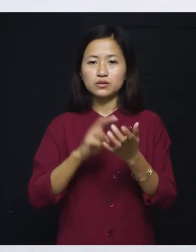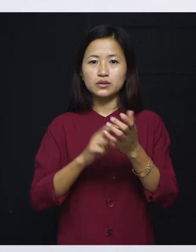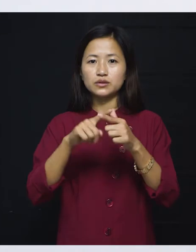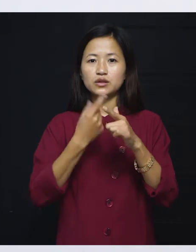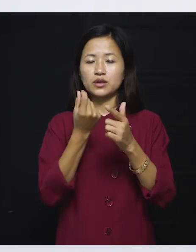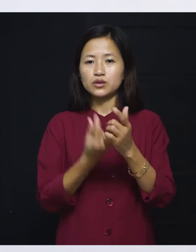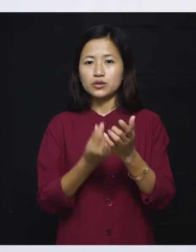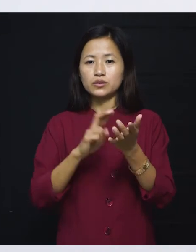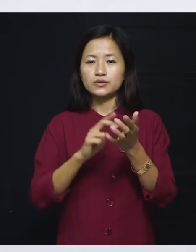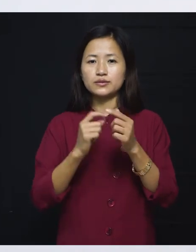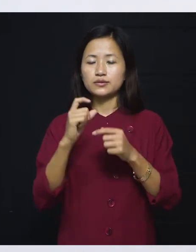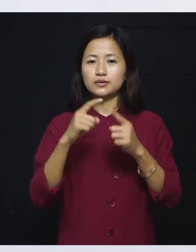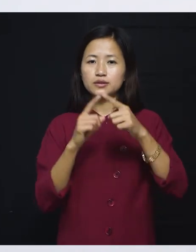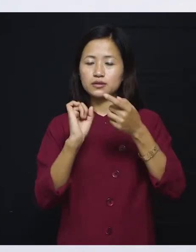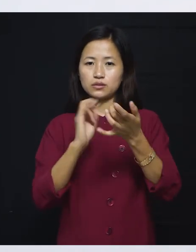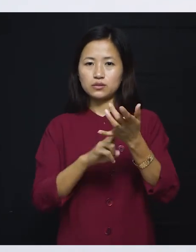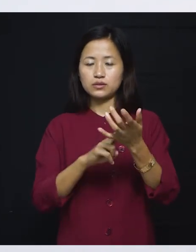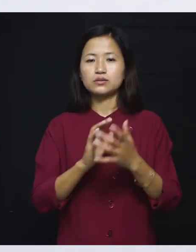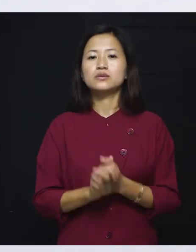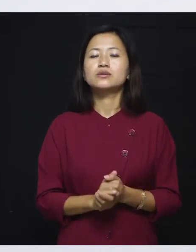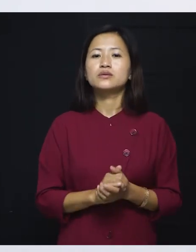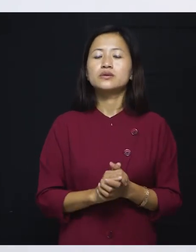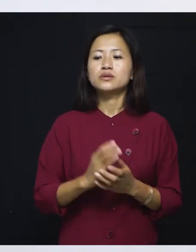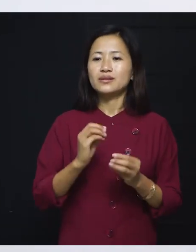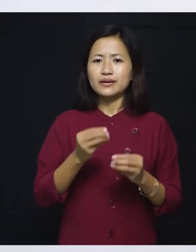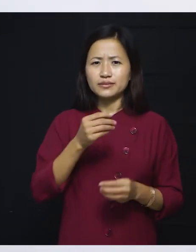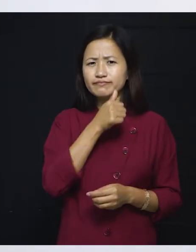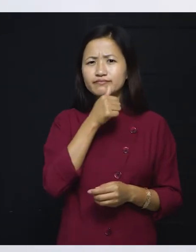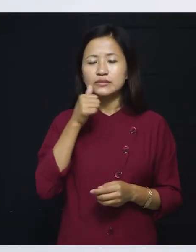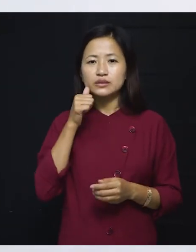like which here. Which has a sweet fragrance.